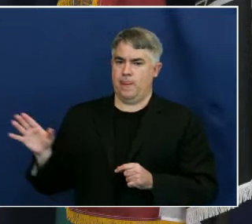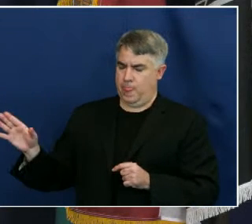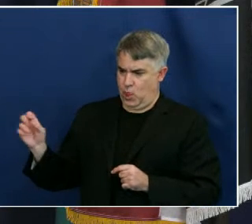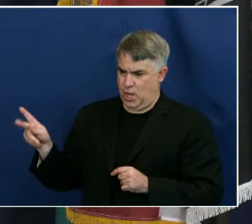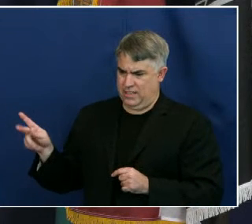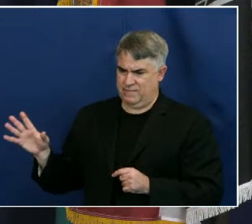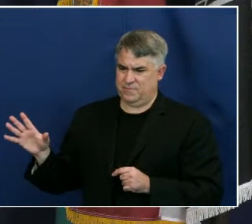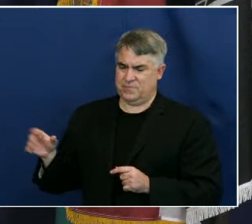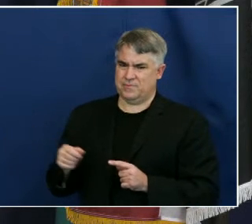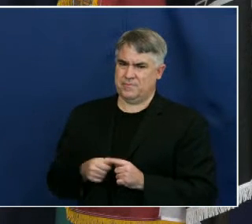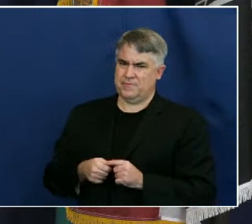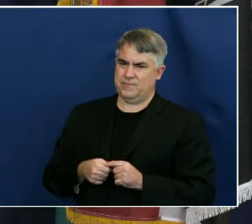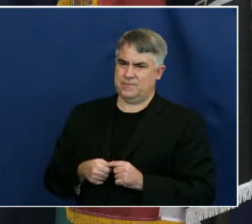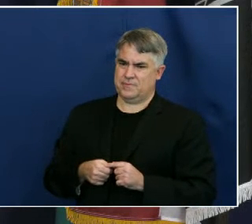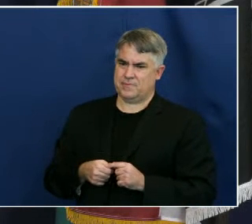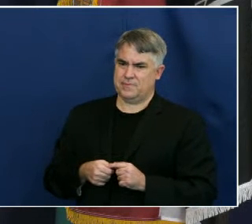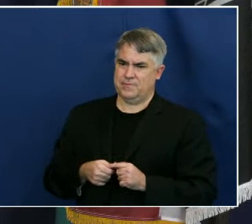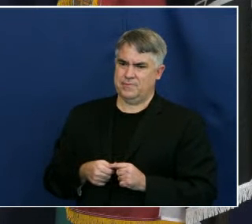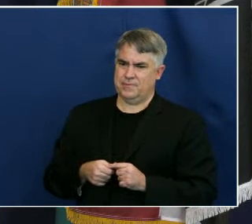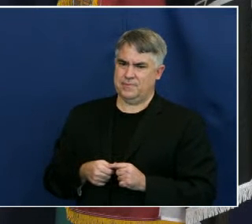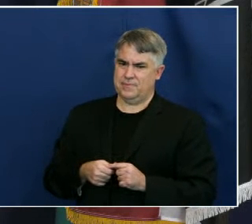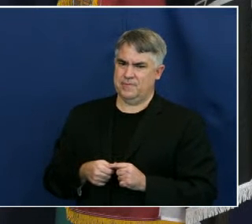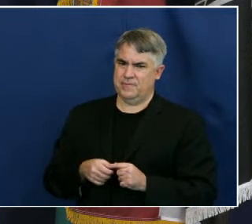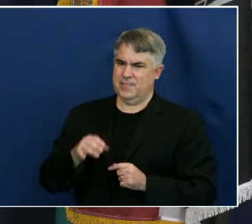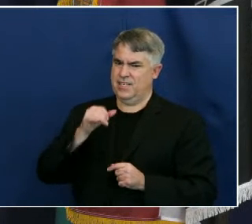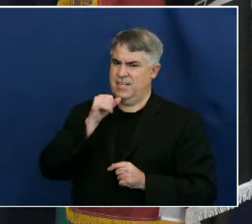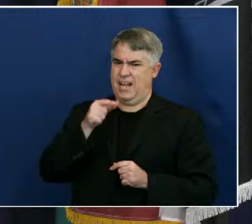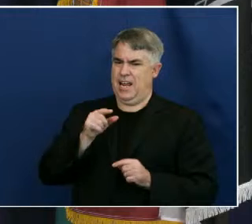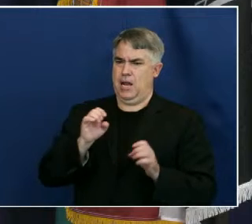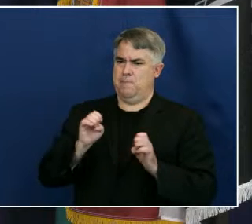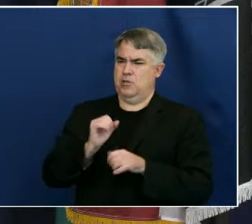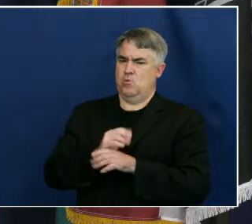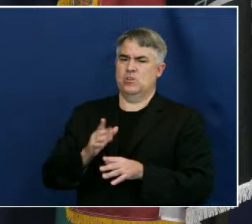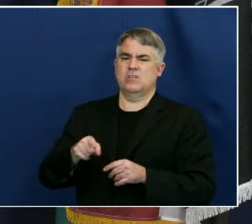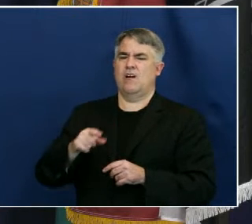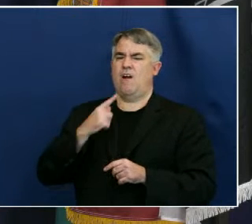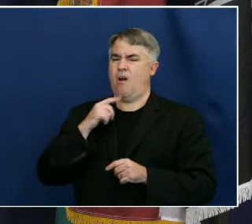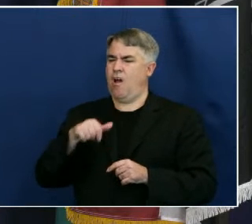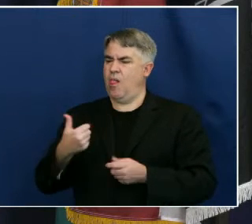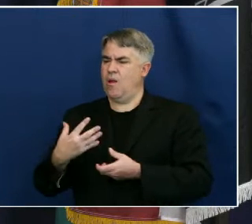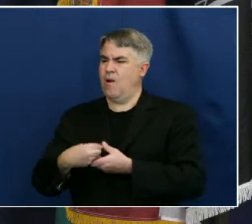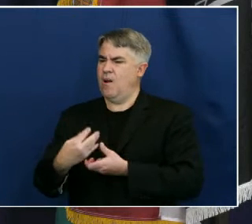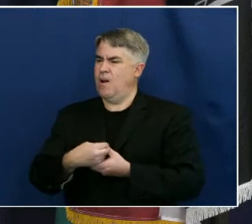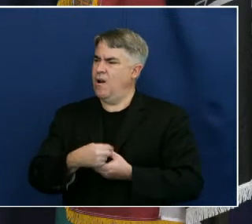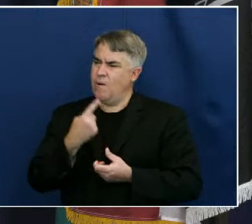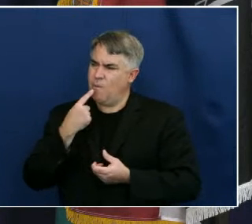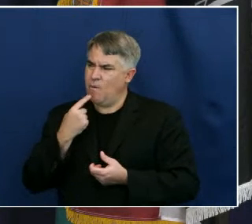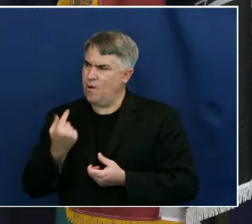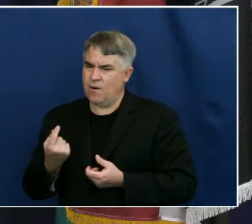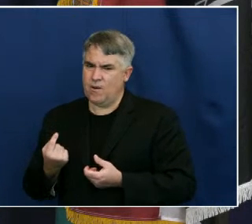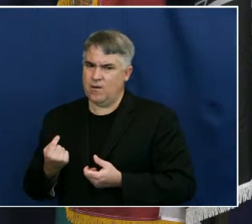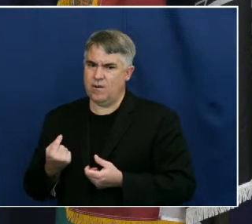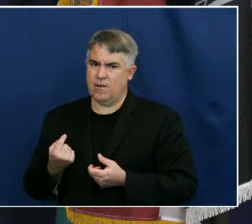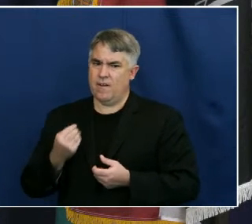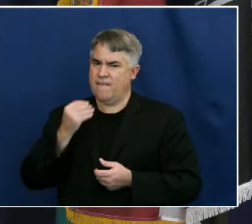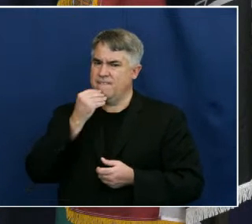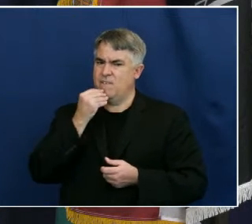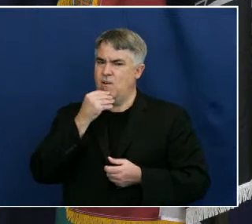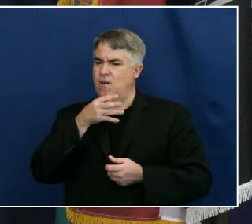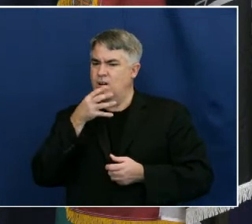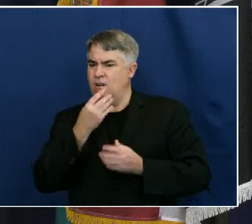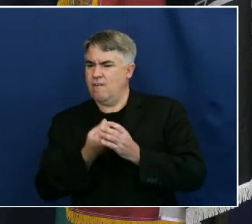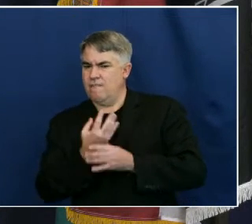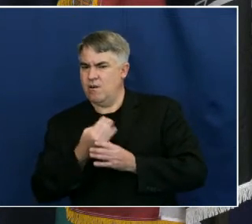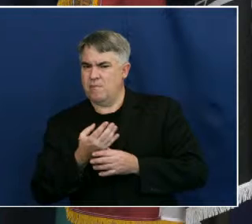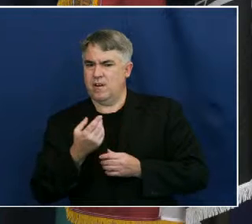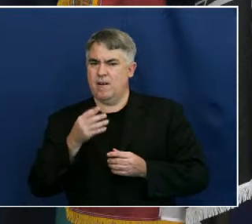these groups, beyond the emergency workers, beyond police, who else is included there? And same under food and ag, beyond the farm workers and